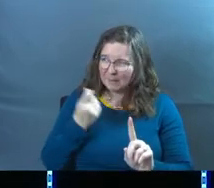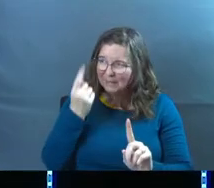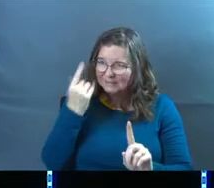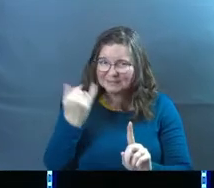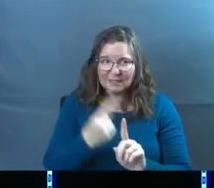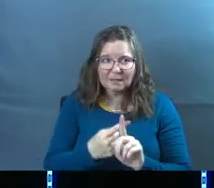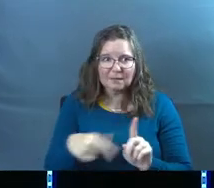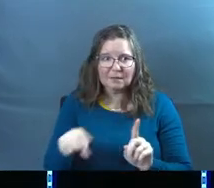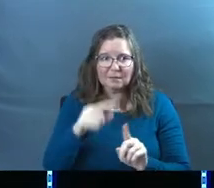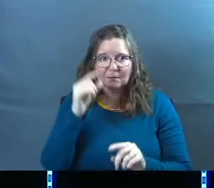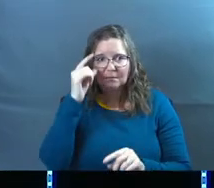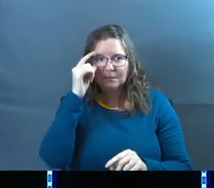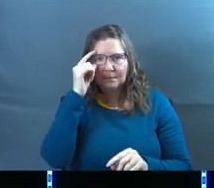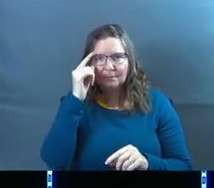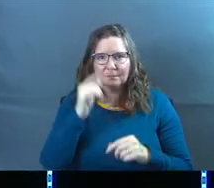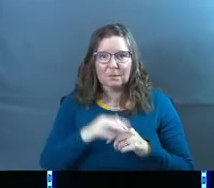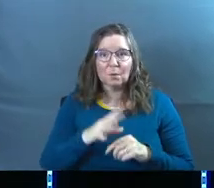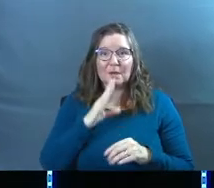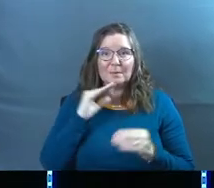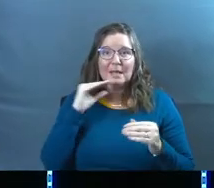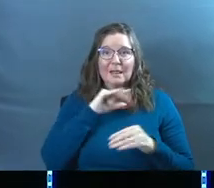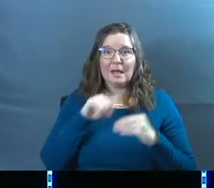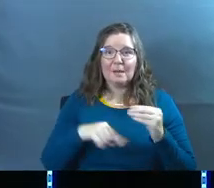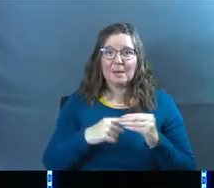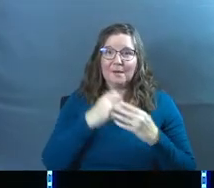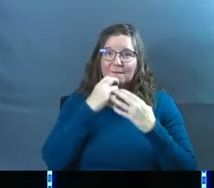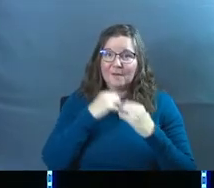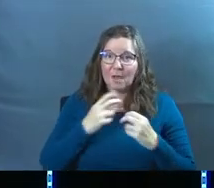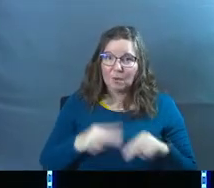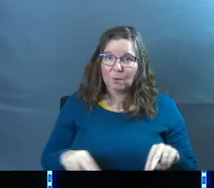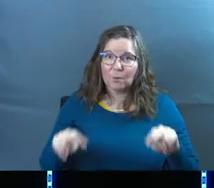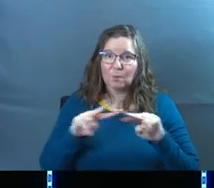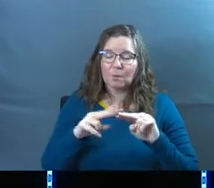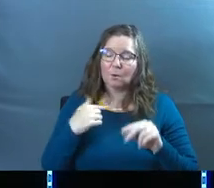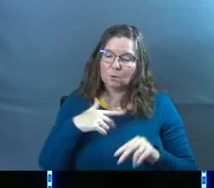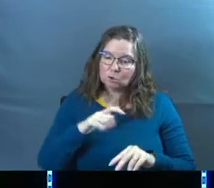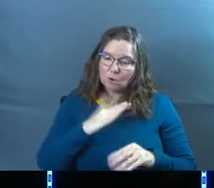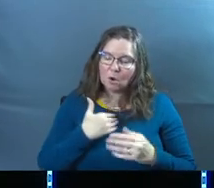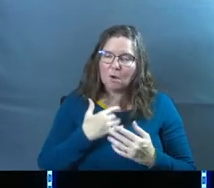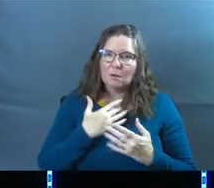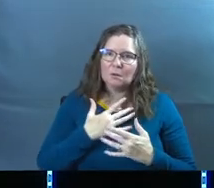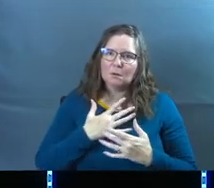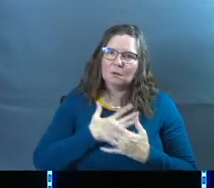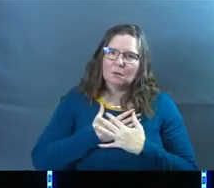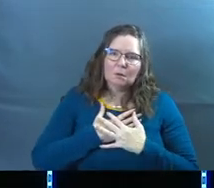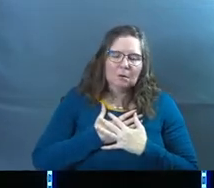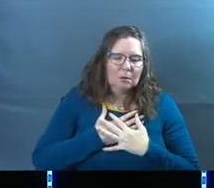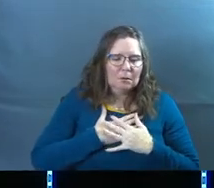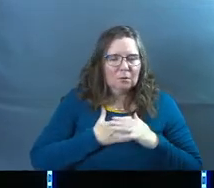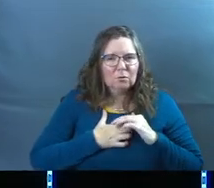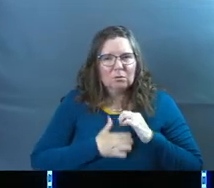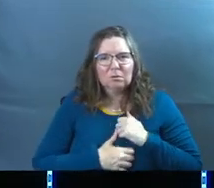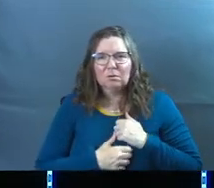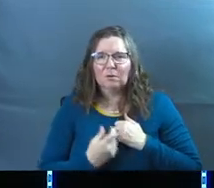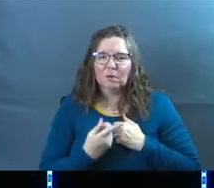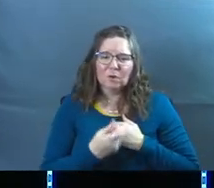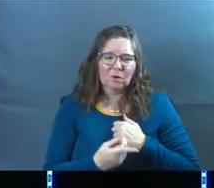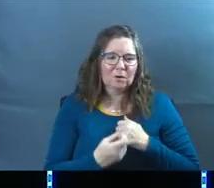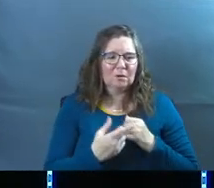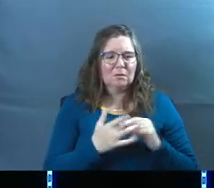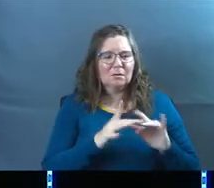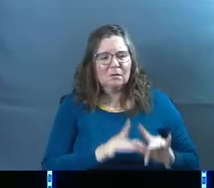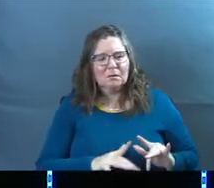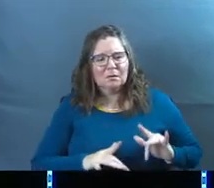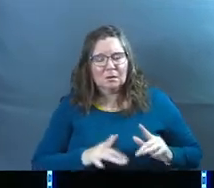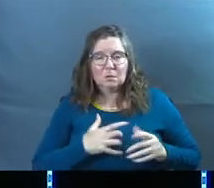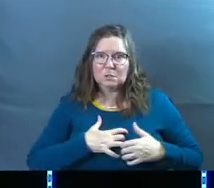sense today? We speak a lie about value. We should all mourn with her. We should all be